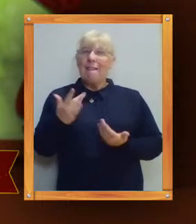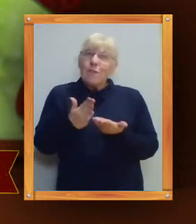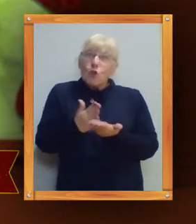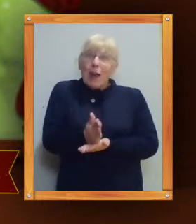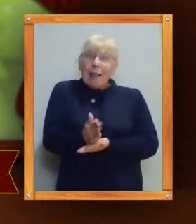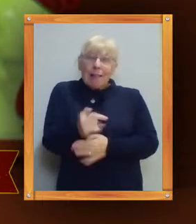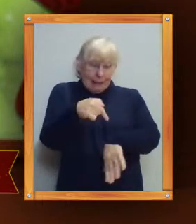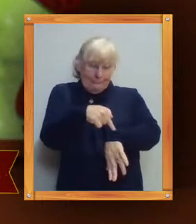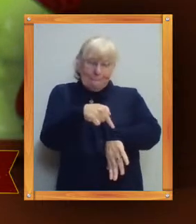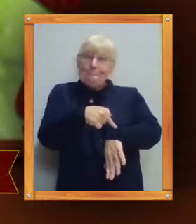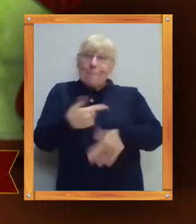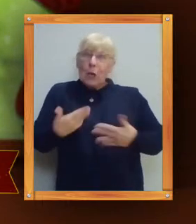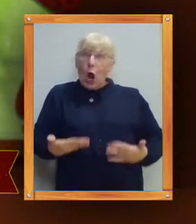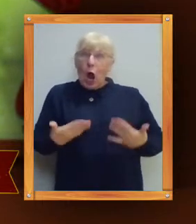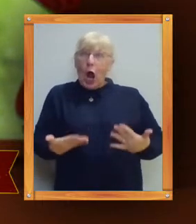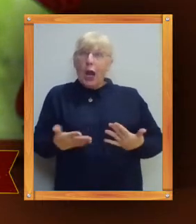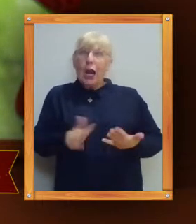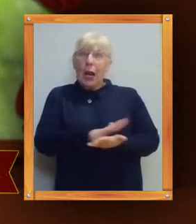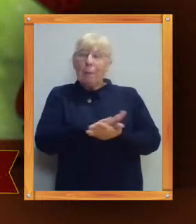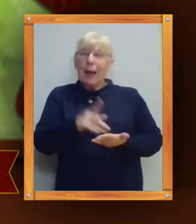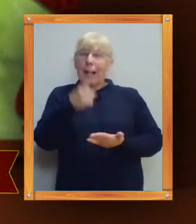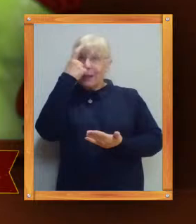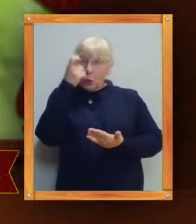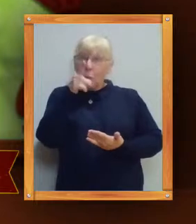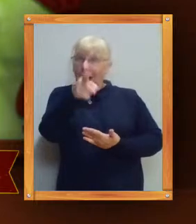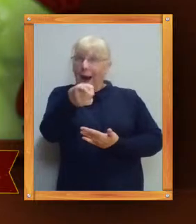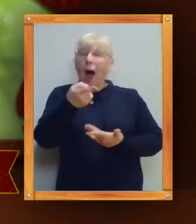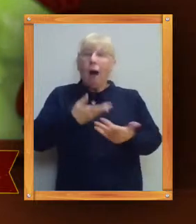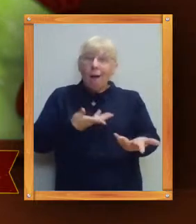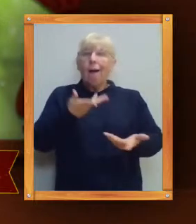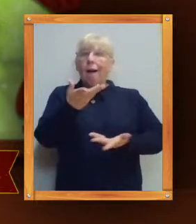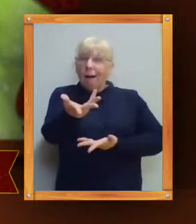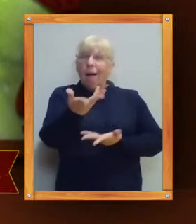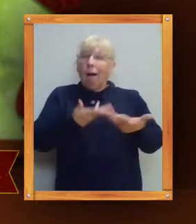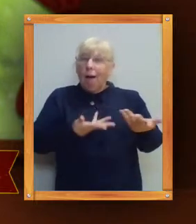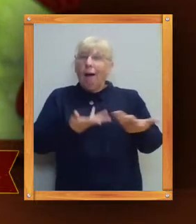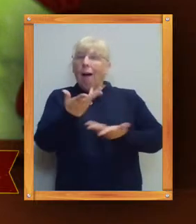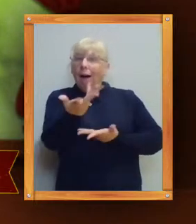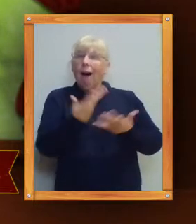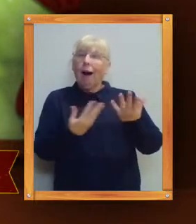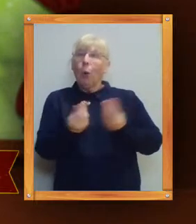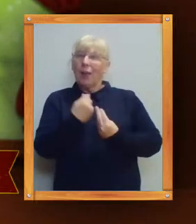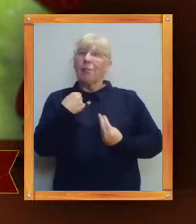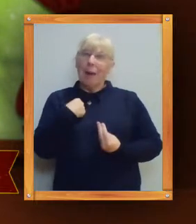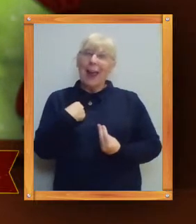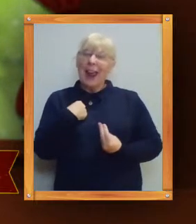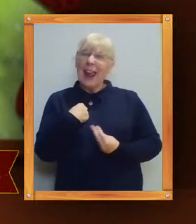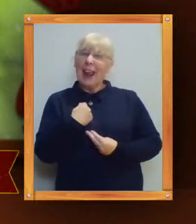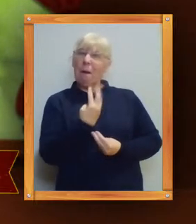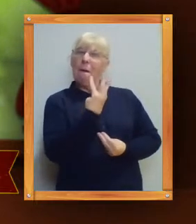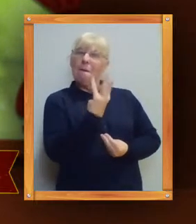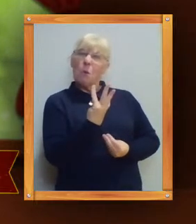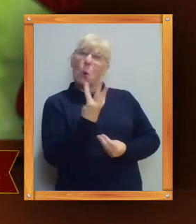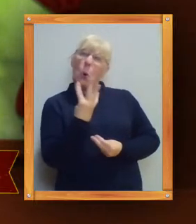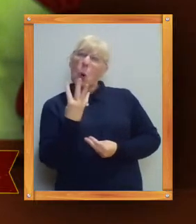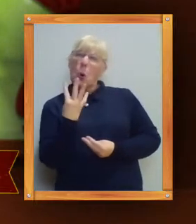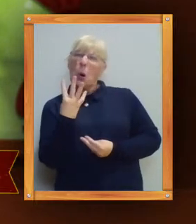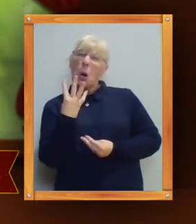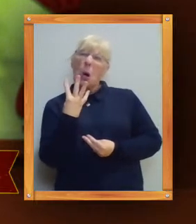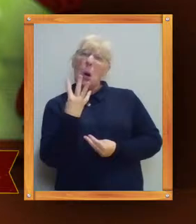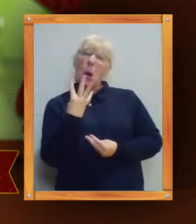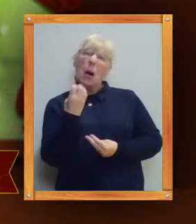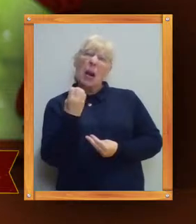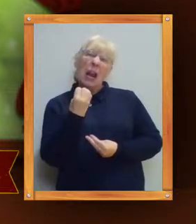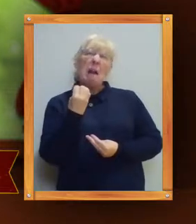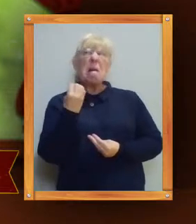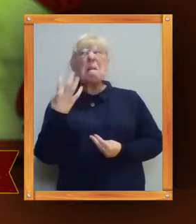that you can interact with me throughout the course of the next 40 or 50 minutes tonight on what we have a jam-packed show for you. So we would